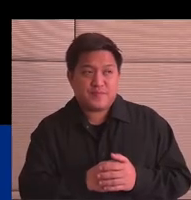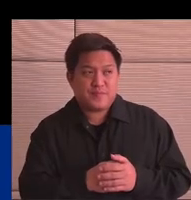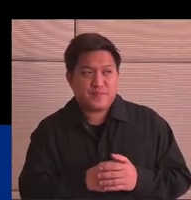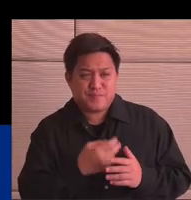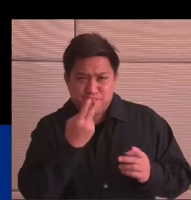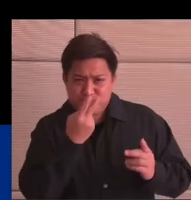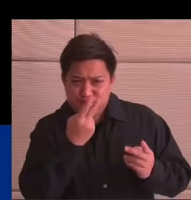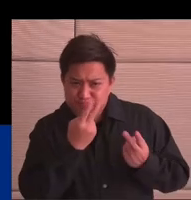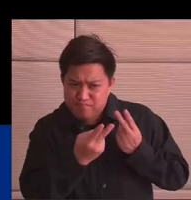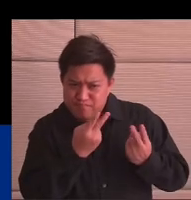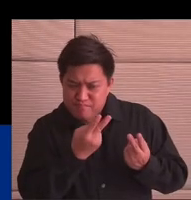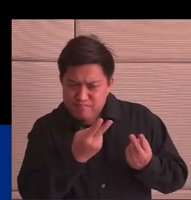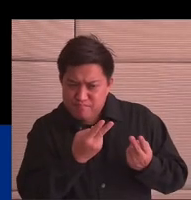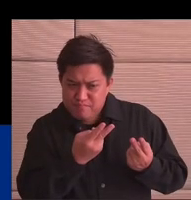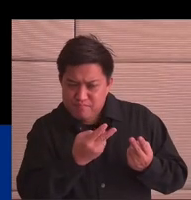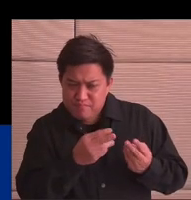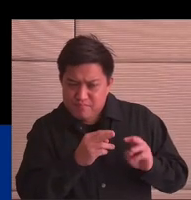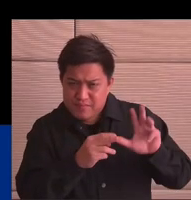3 major spending